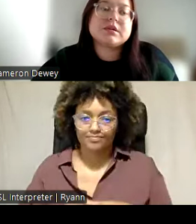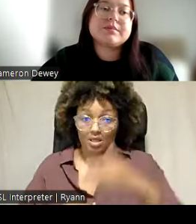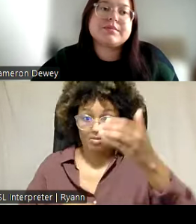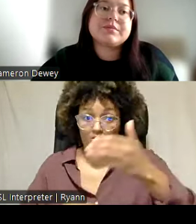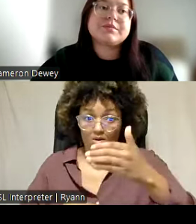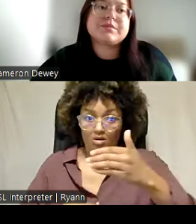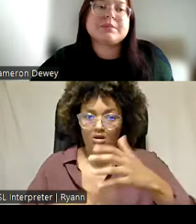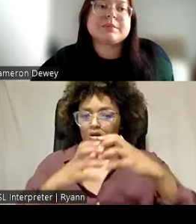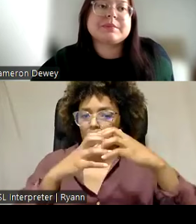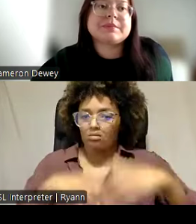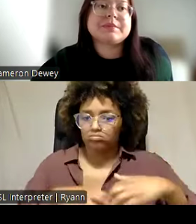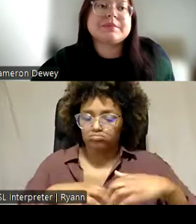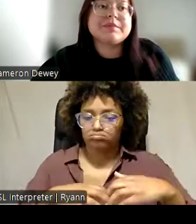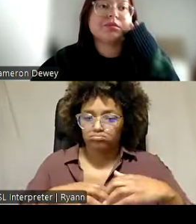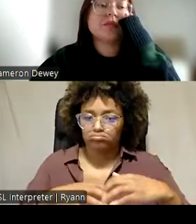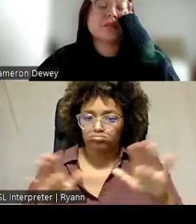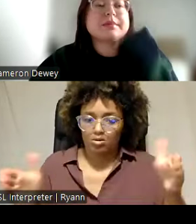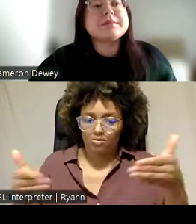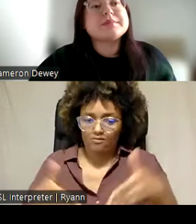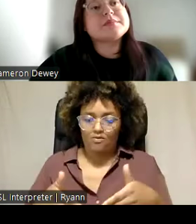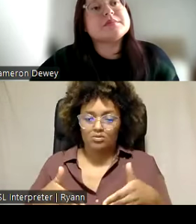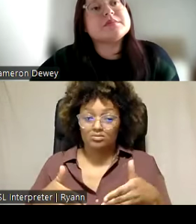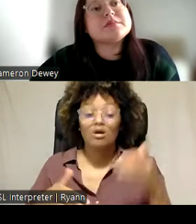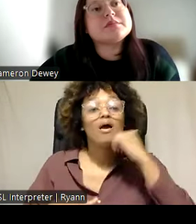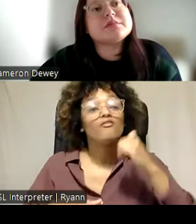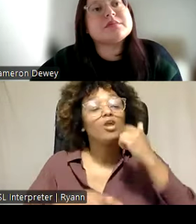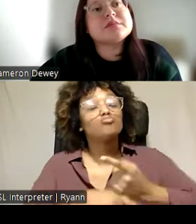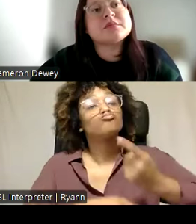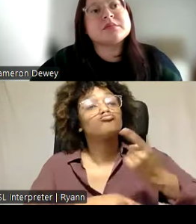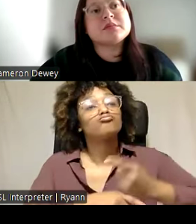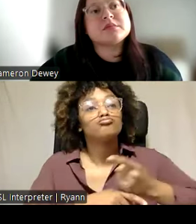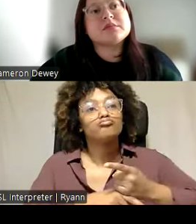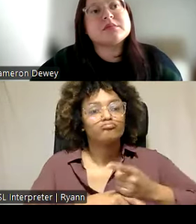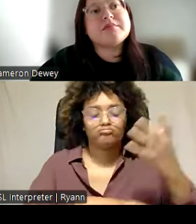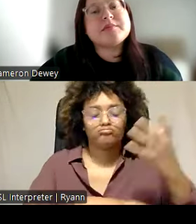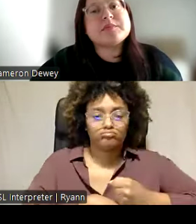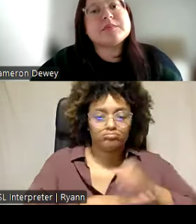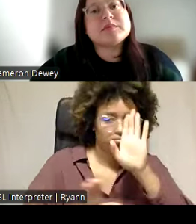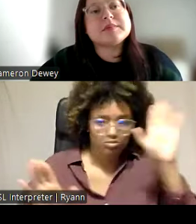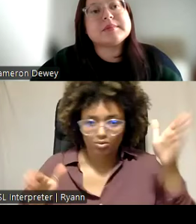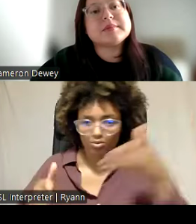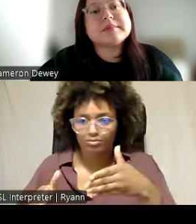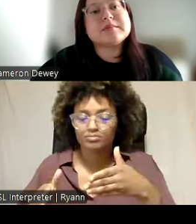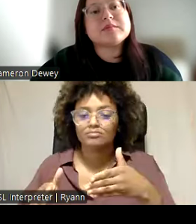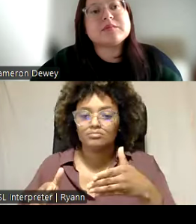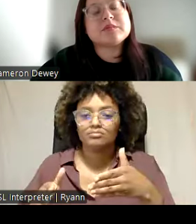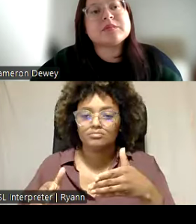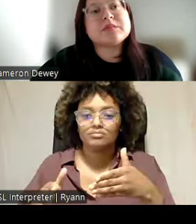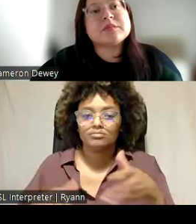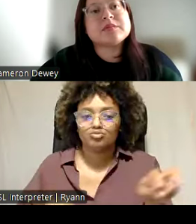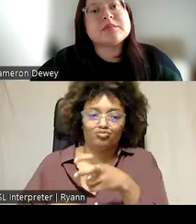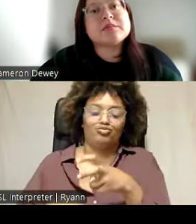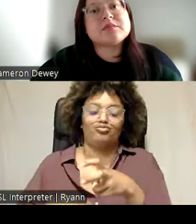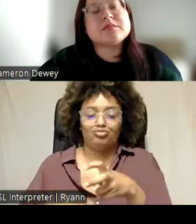and it shifts focus away from everyday tasks to the fear that you may be experiencing from environmental threats.